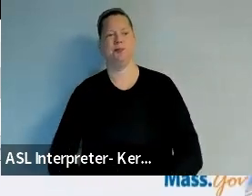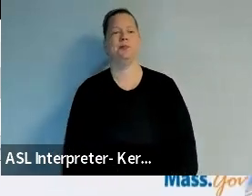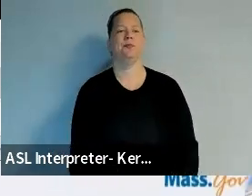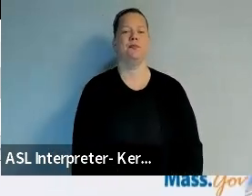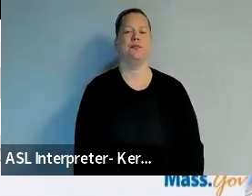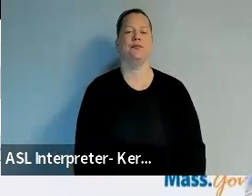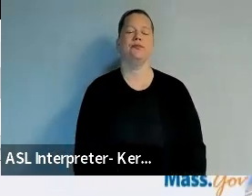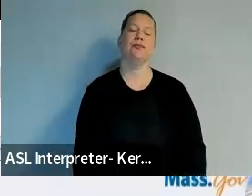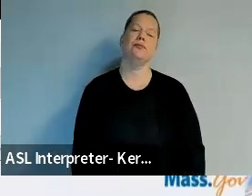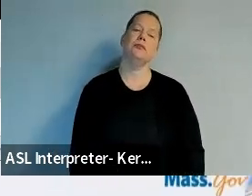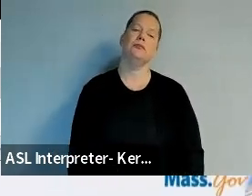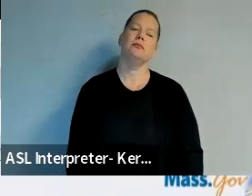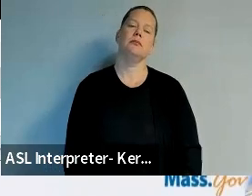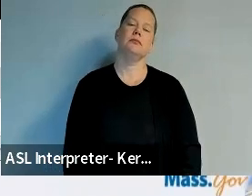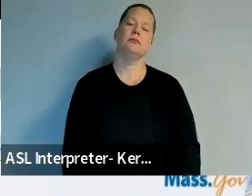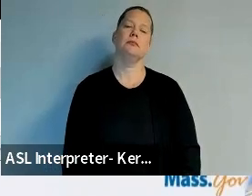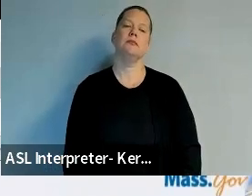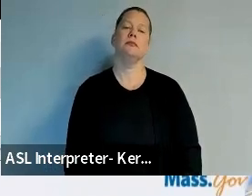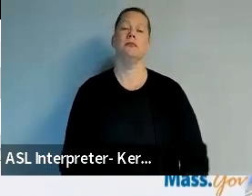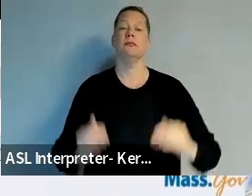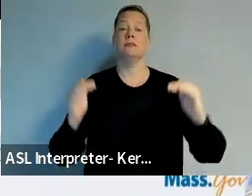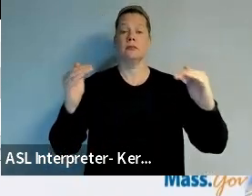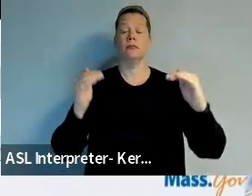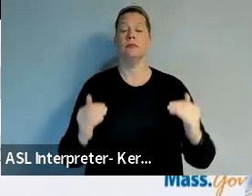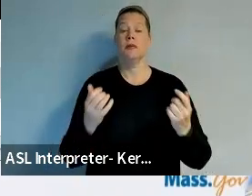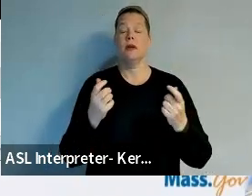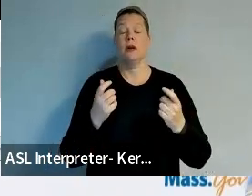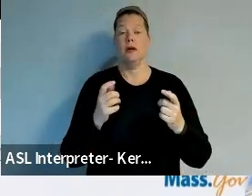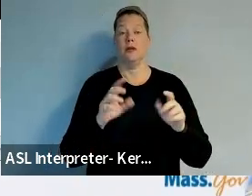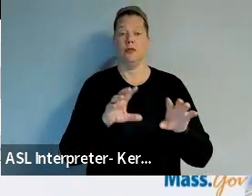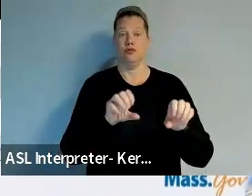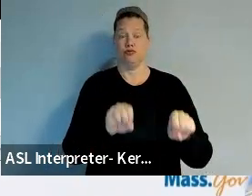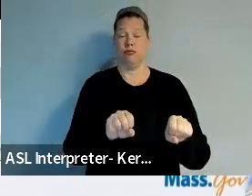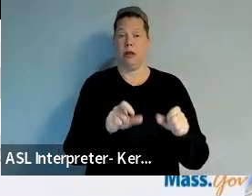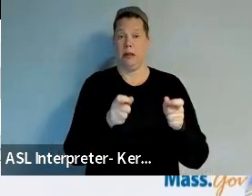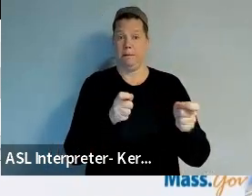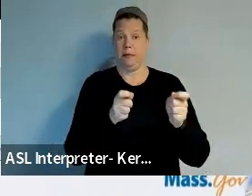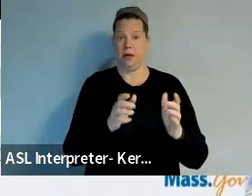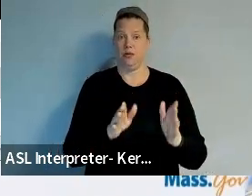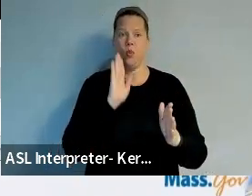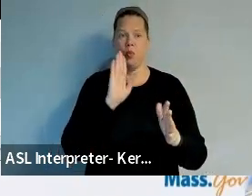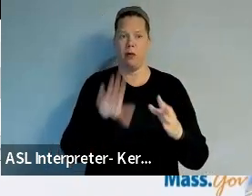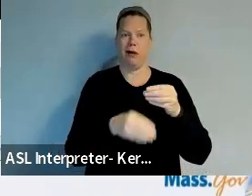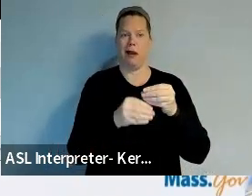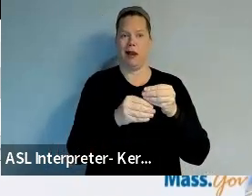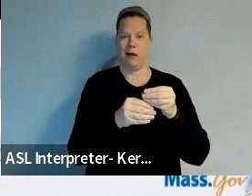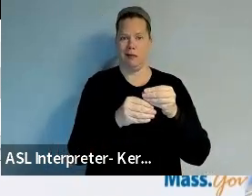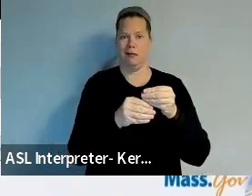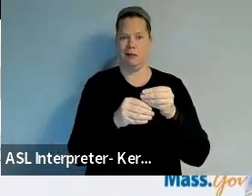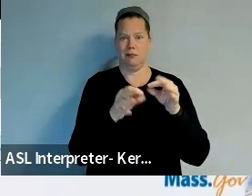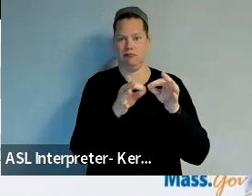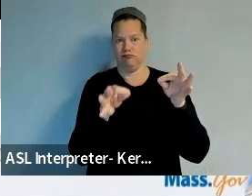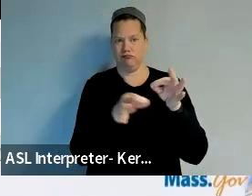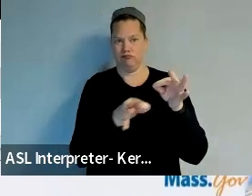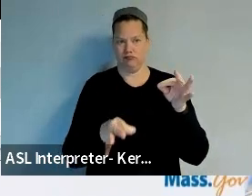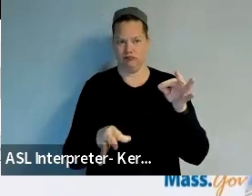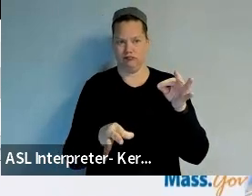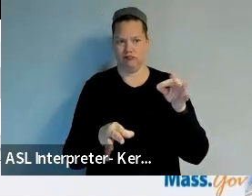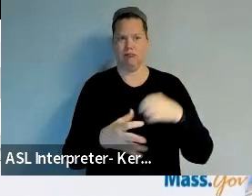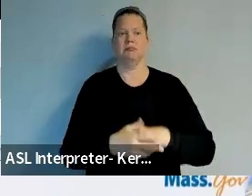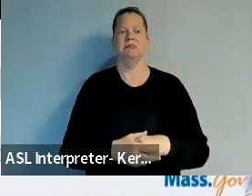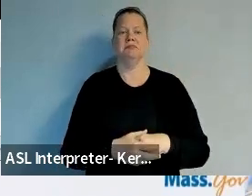On this screen, the restraint manager would enter information related to the review and any